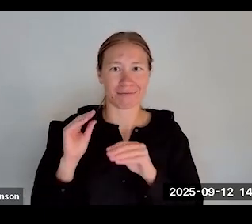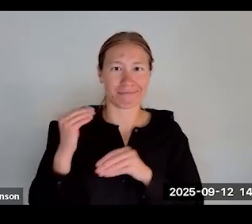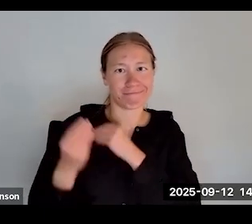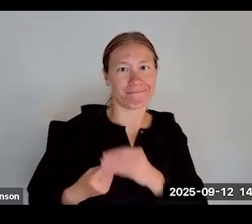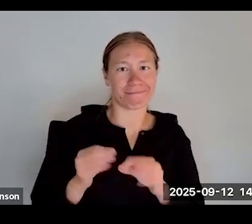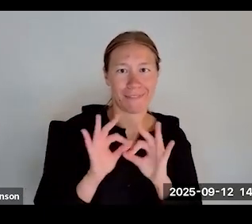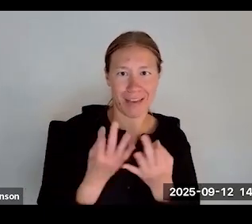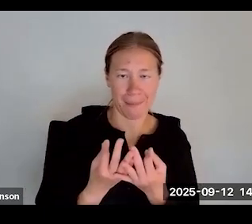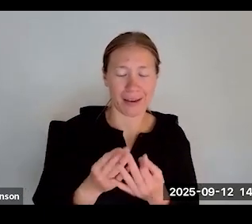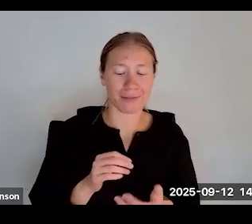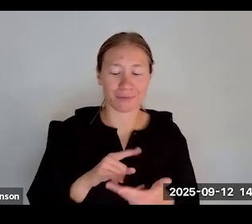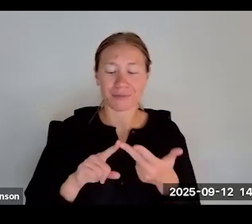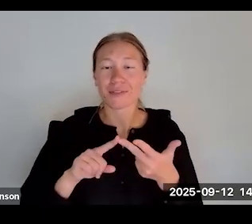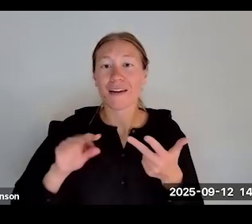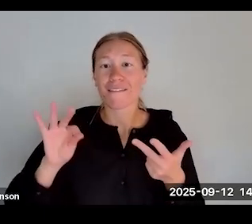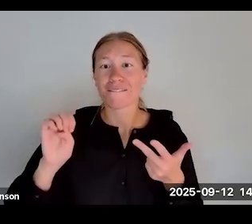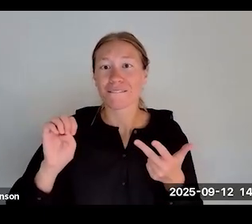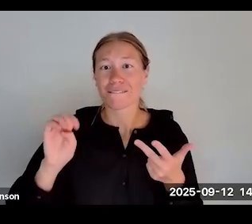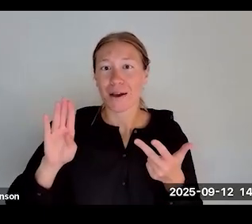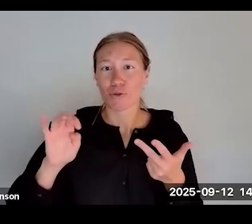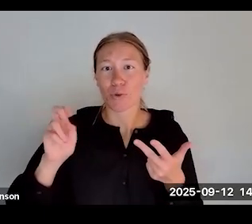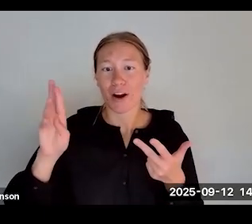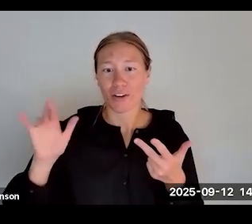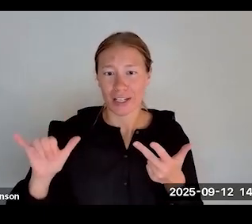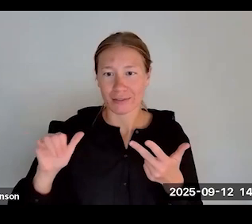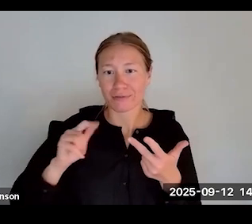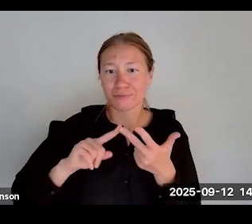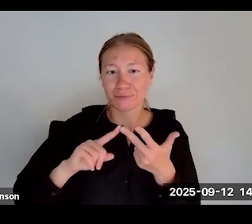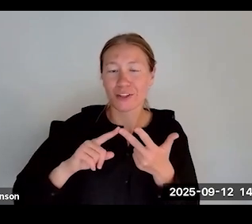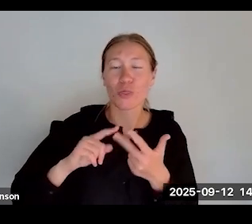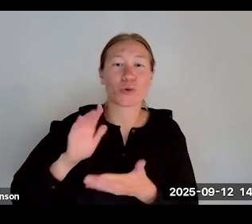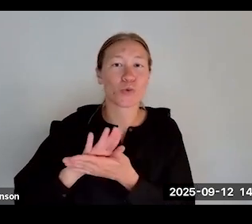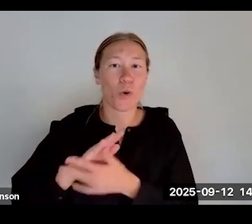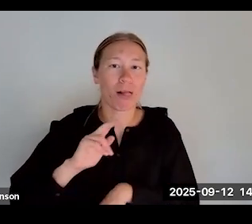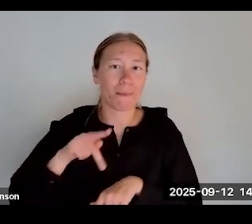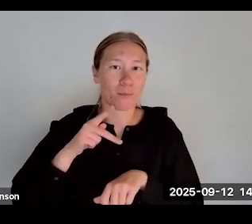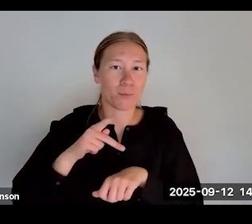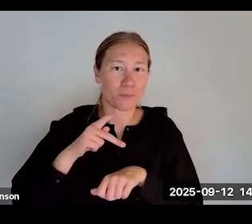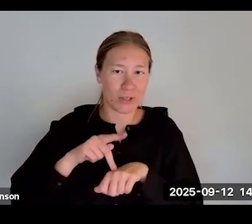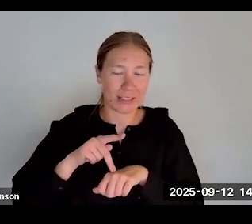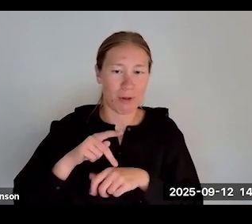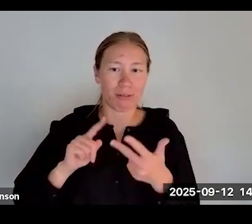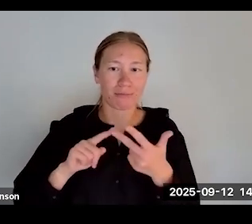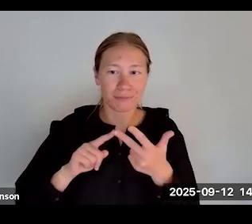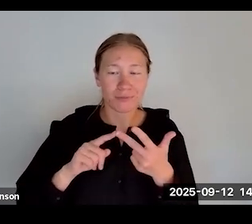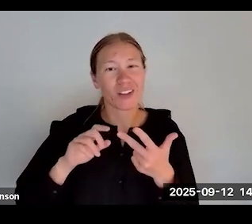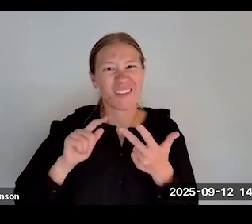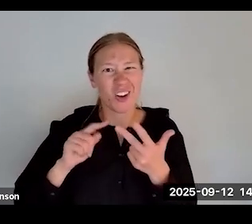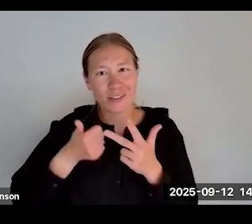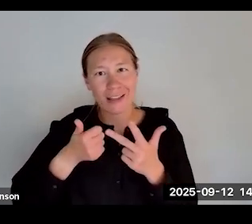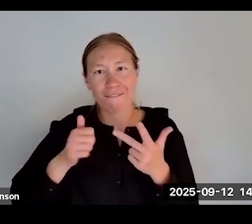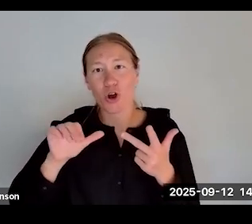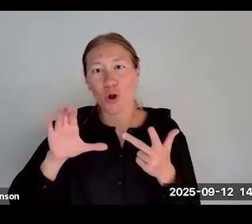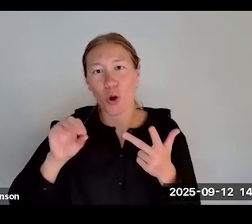school's principal, who is also a CODA, which is a child of deaf adults. Through each character, the novel explores issues